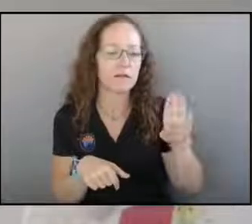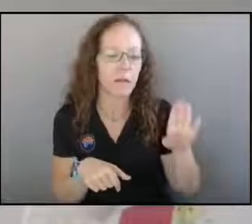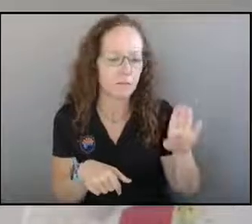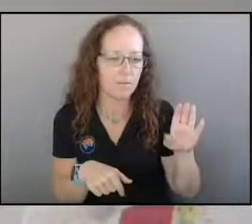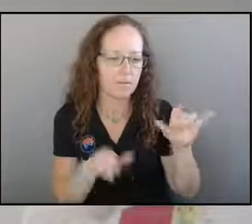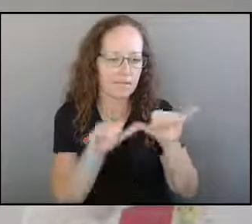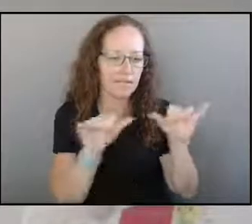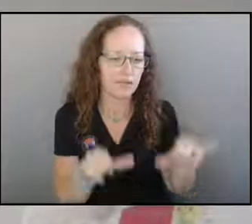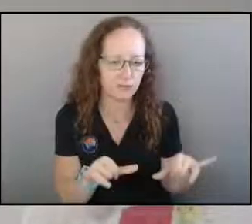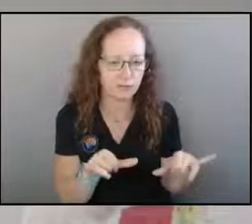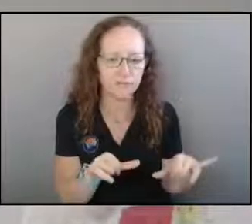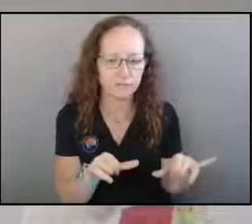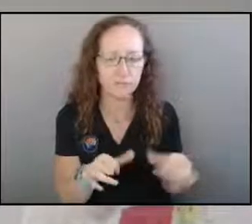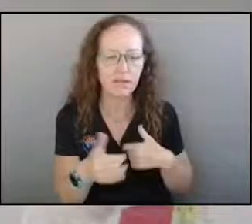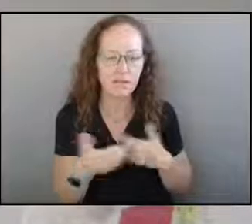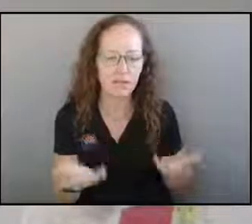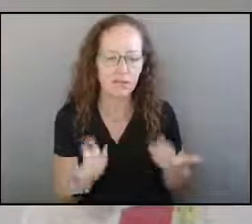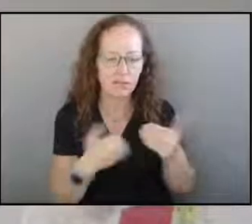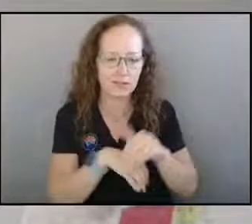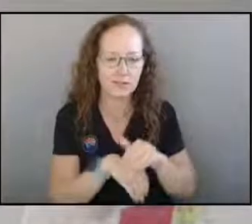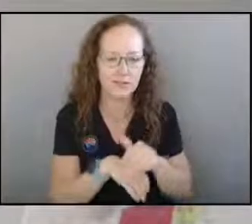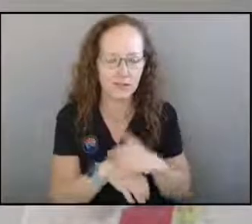also wanted to pass on to everyone.